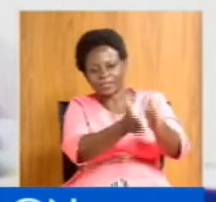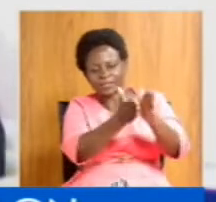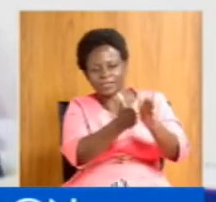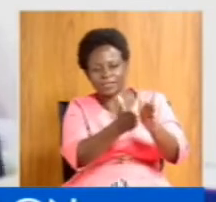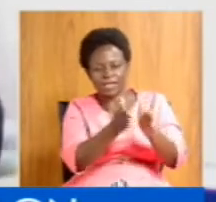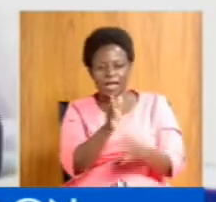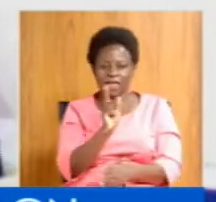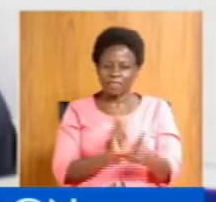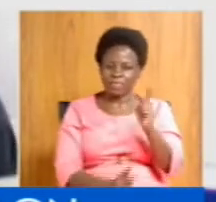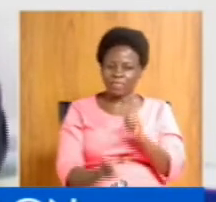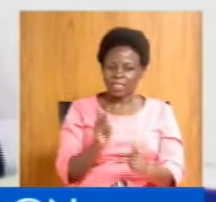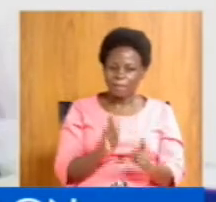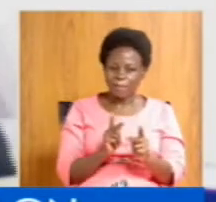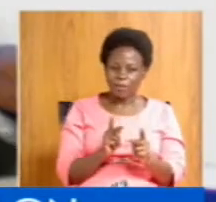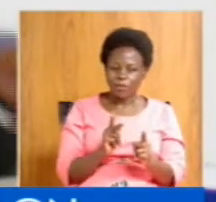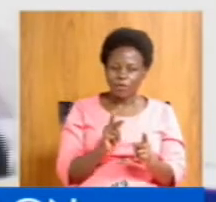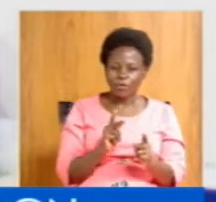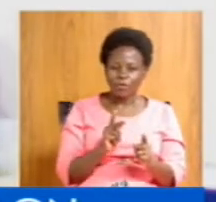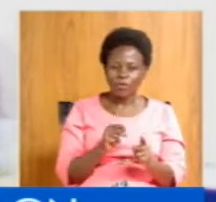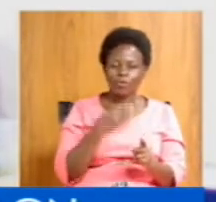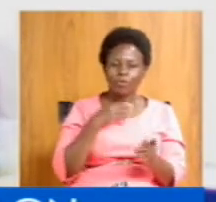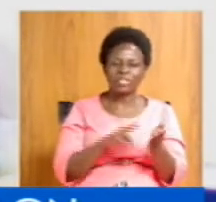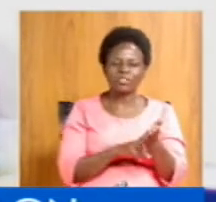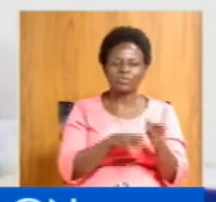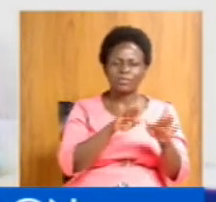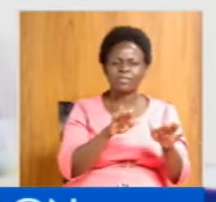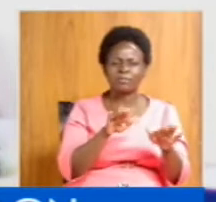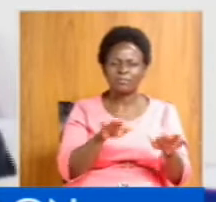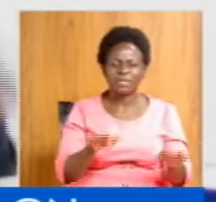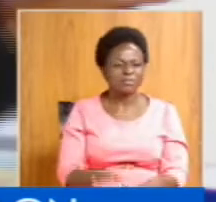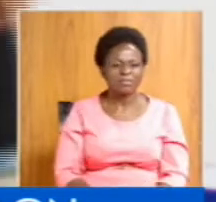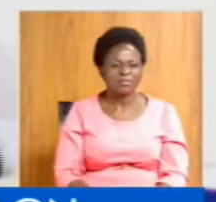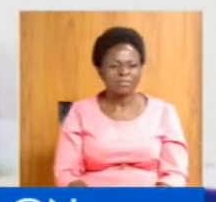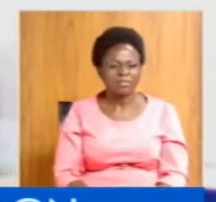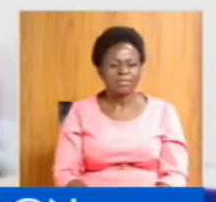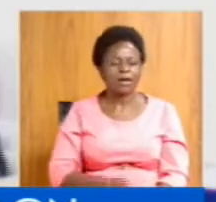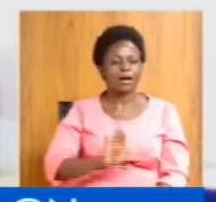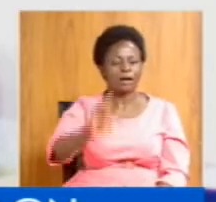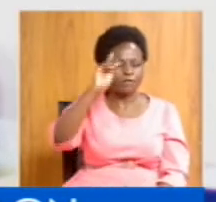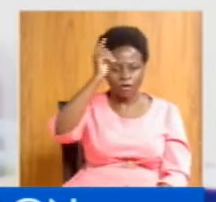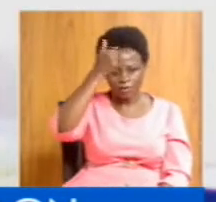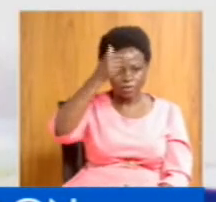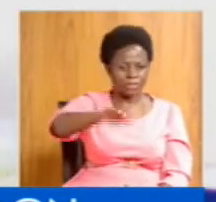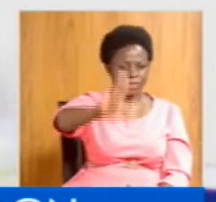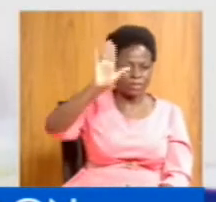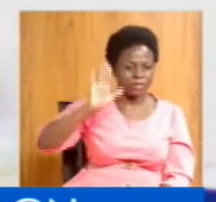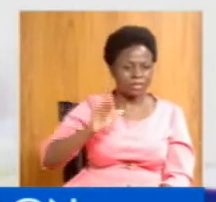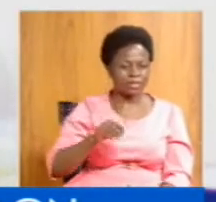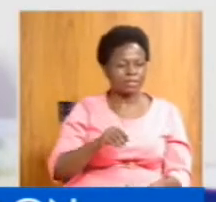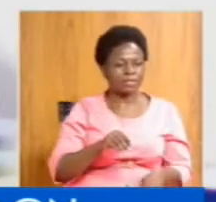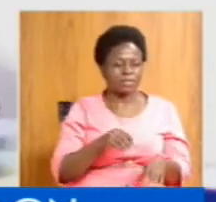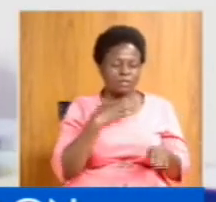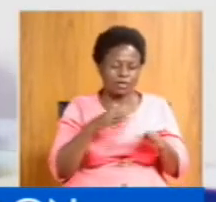and the people who are supposed to use these markets actually don't want to use them they say no that is for government they want still